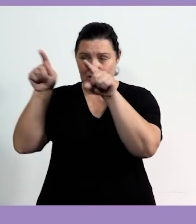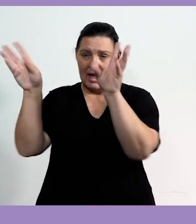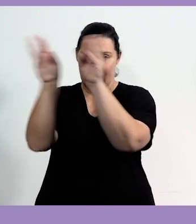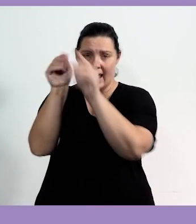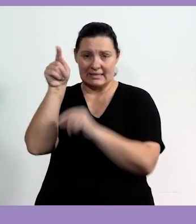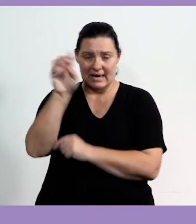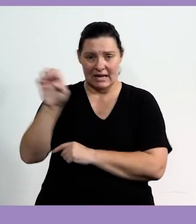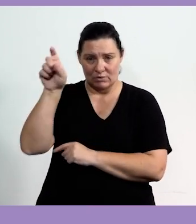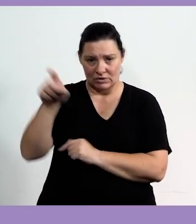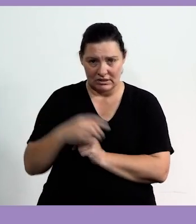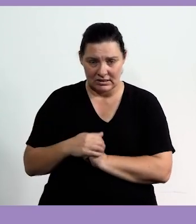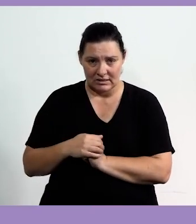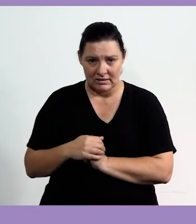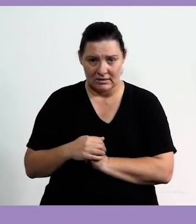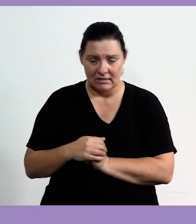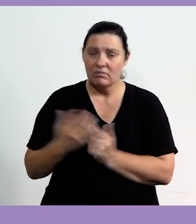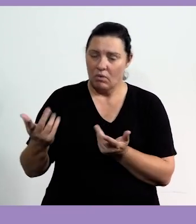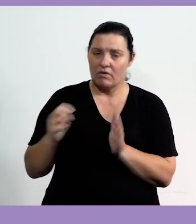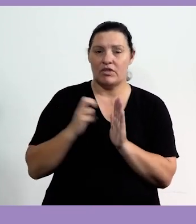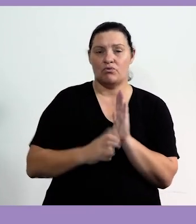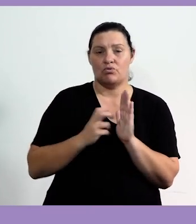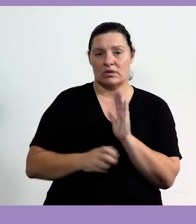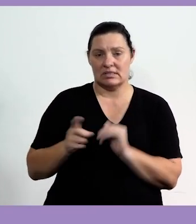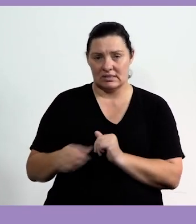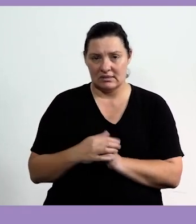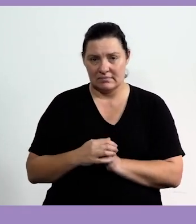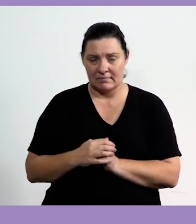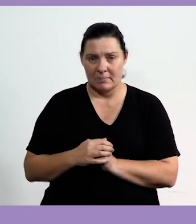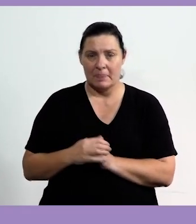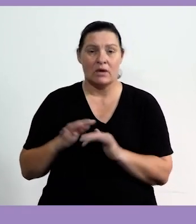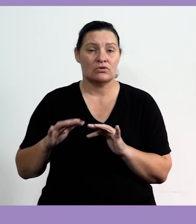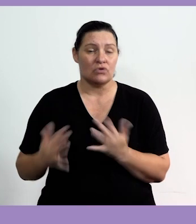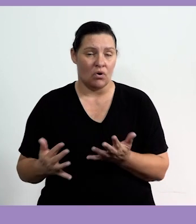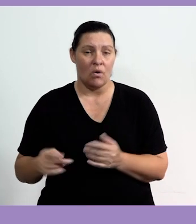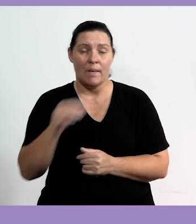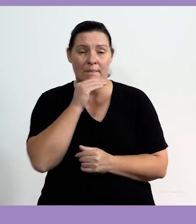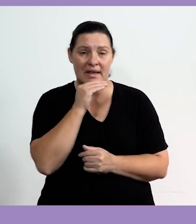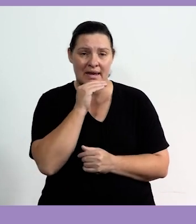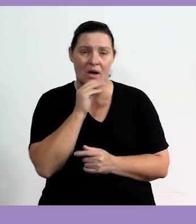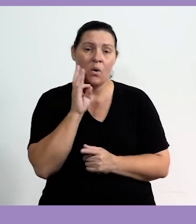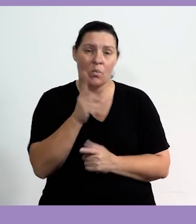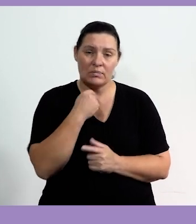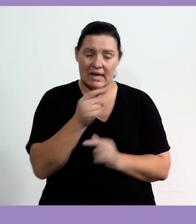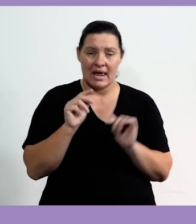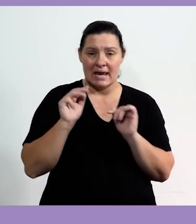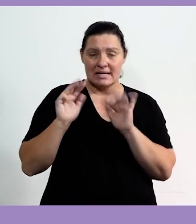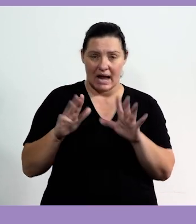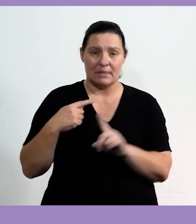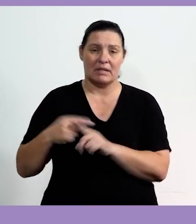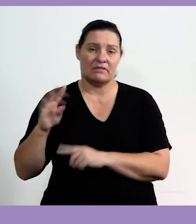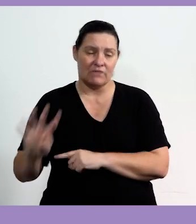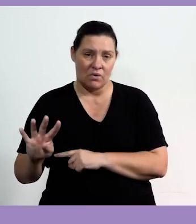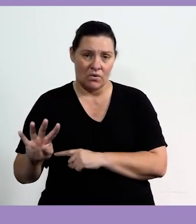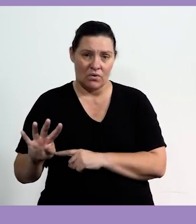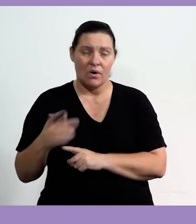the same, we are going to add the exponents. Those are one of the exponent laws. So this means that we are going to